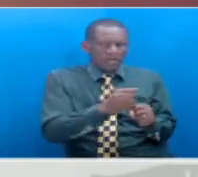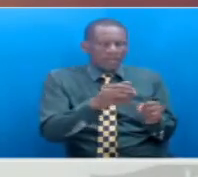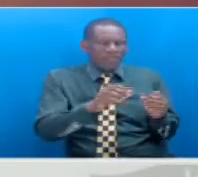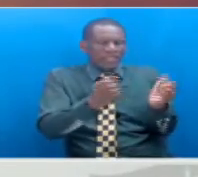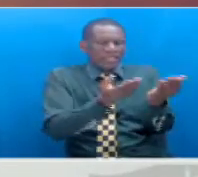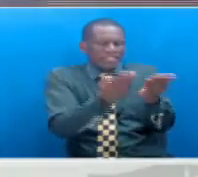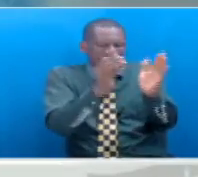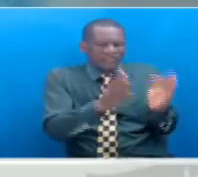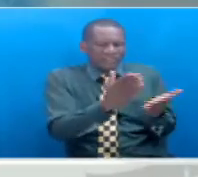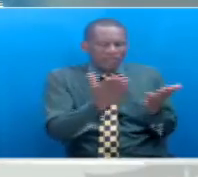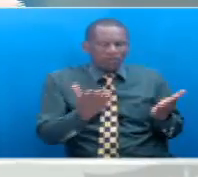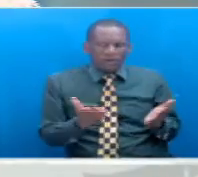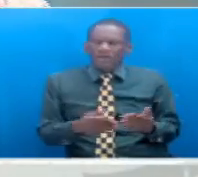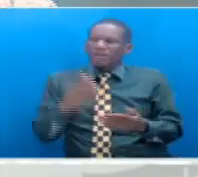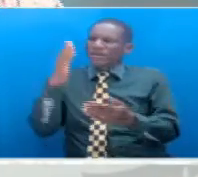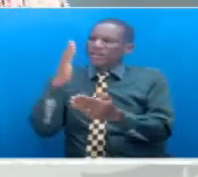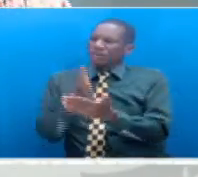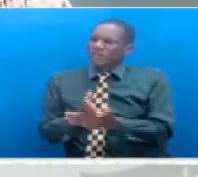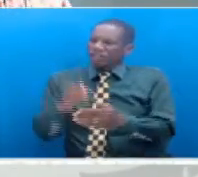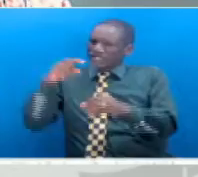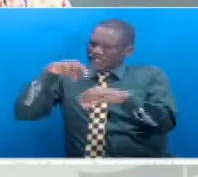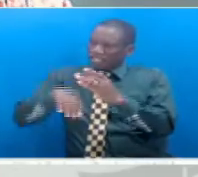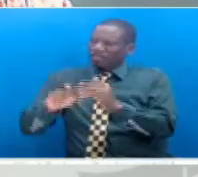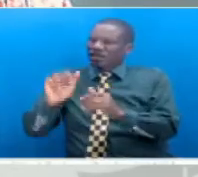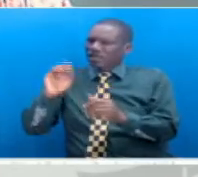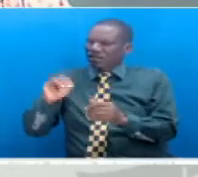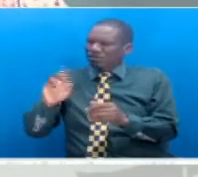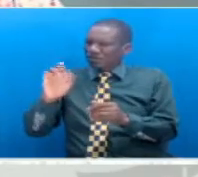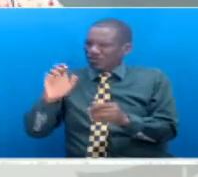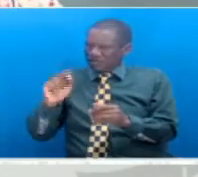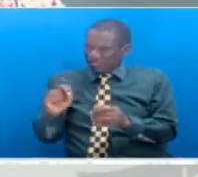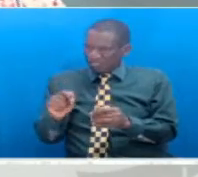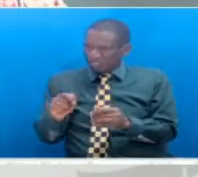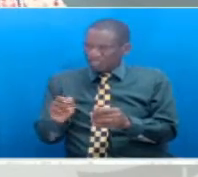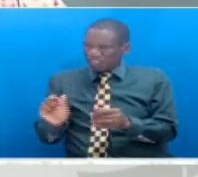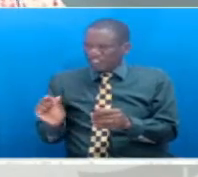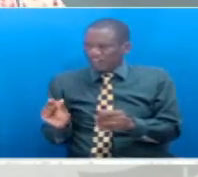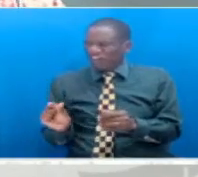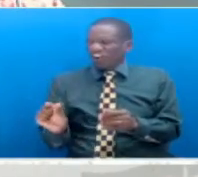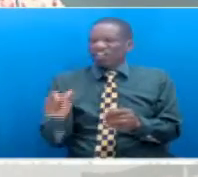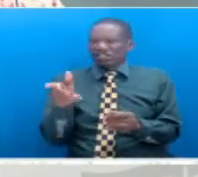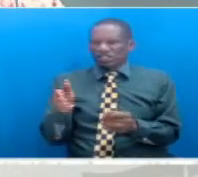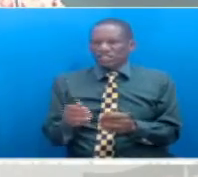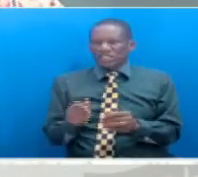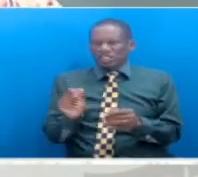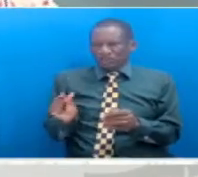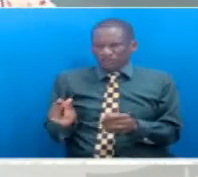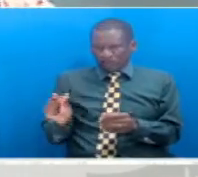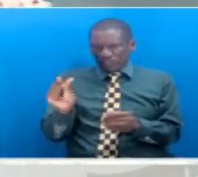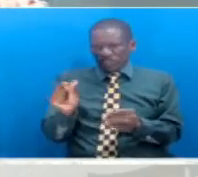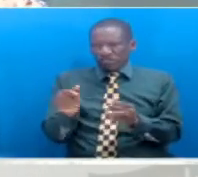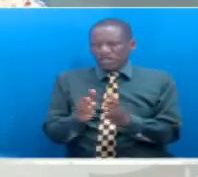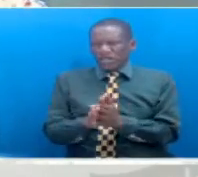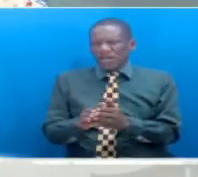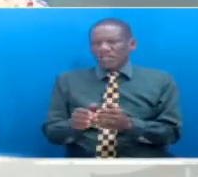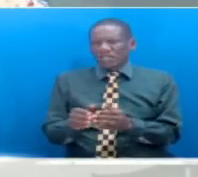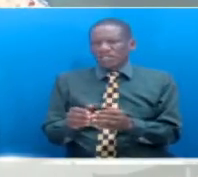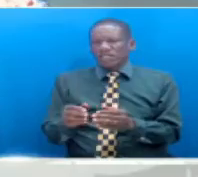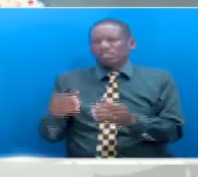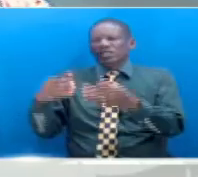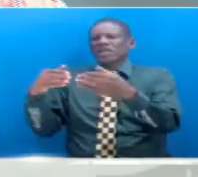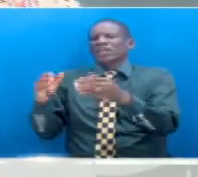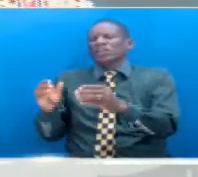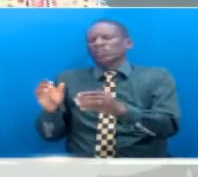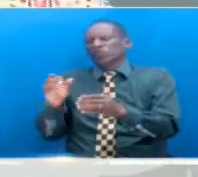no. In fact, it is in the KIMS kit. Okay. It is in a flash disk. Oh, okay. Yeah, and it is